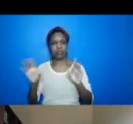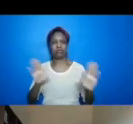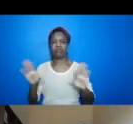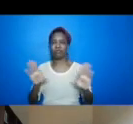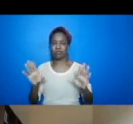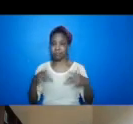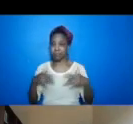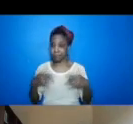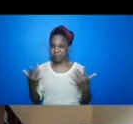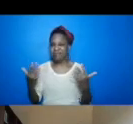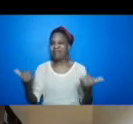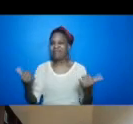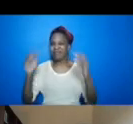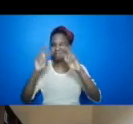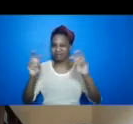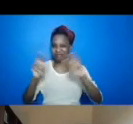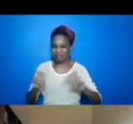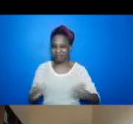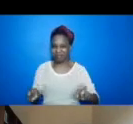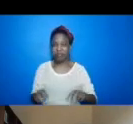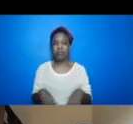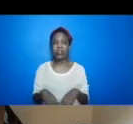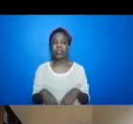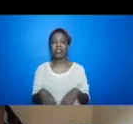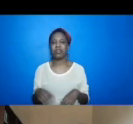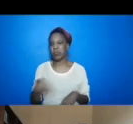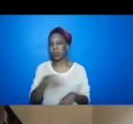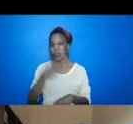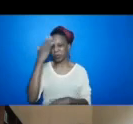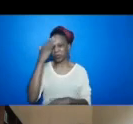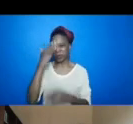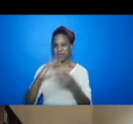So a story, most of us recognize stories. They have different genres, they have different